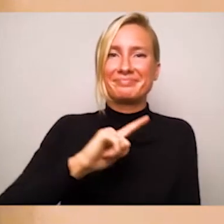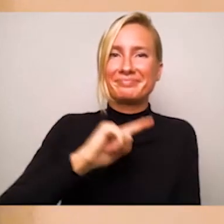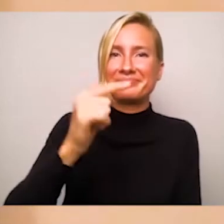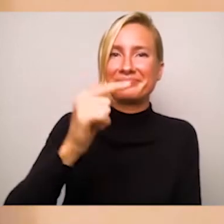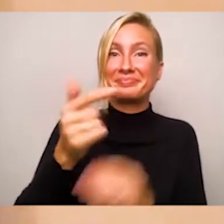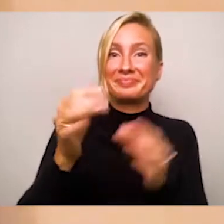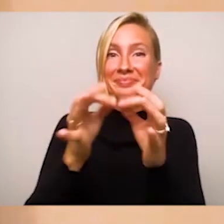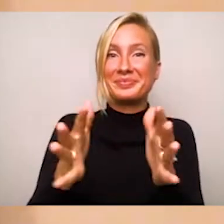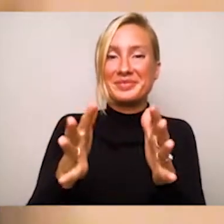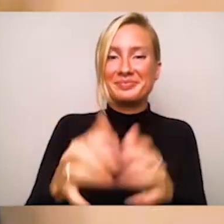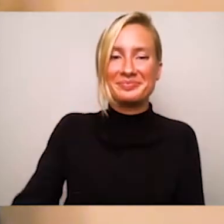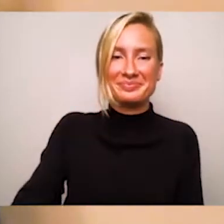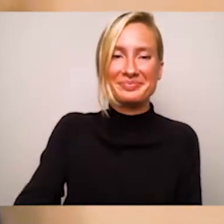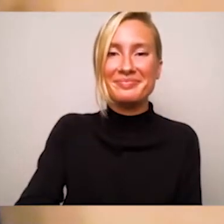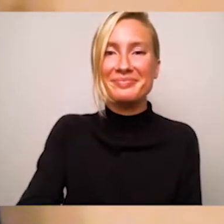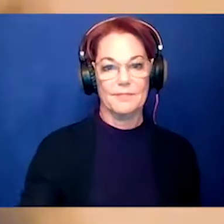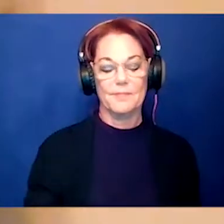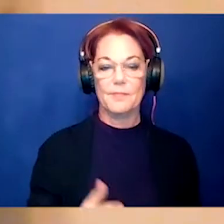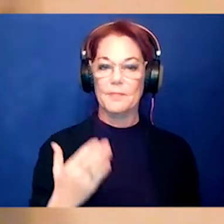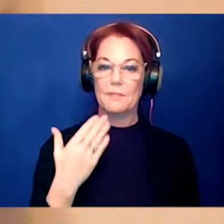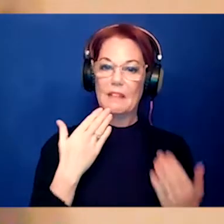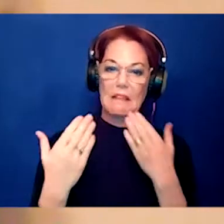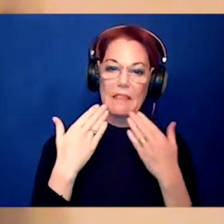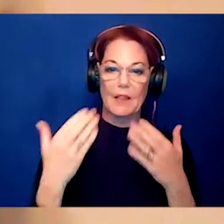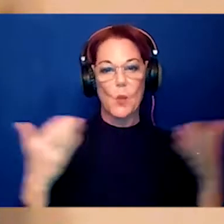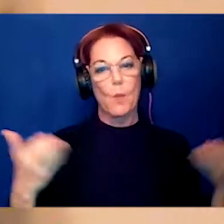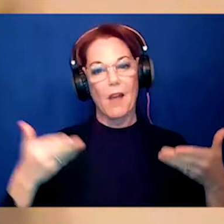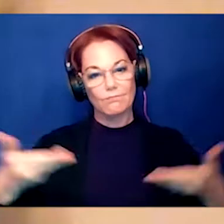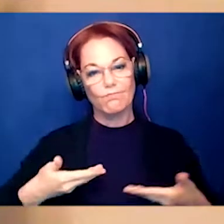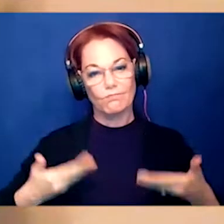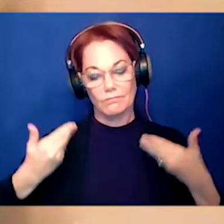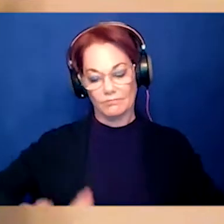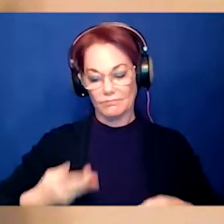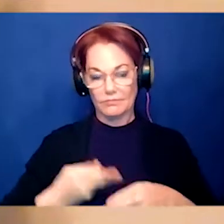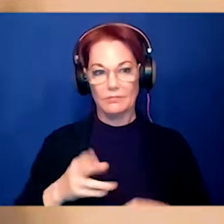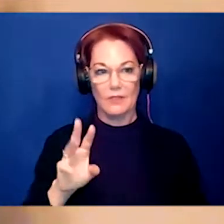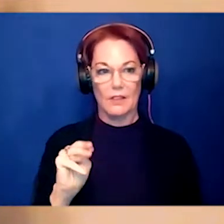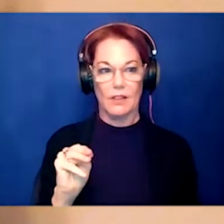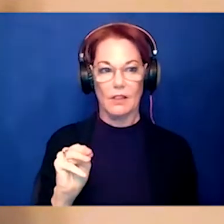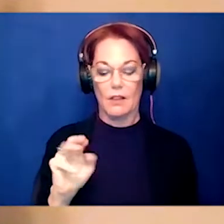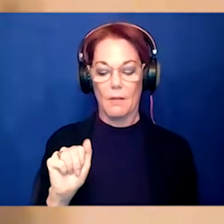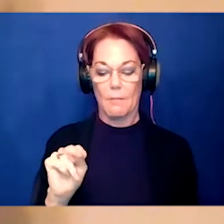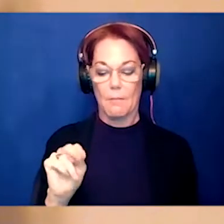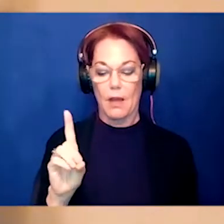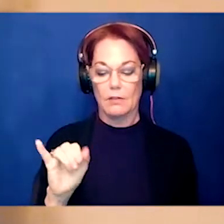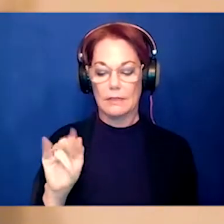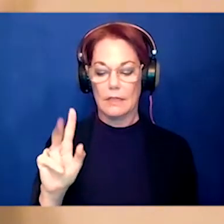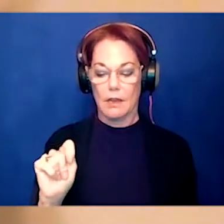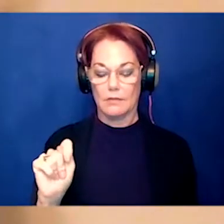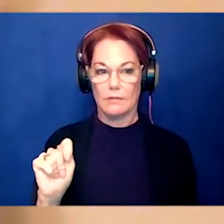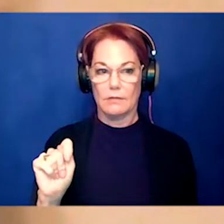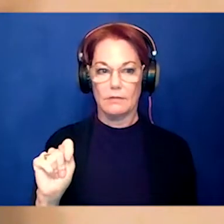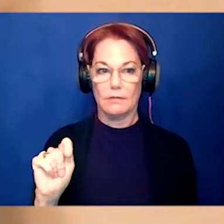Thank you so much, Spencer, for the wonderful introduction. My name is Mondiant Chimimana Dogon, as Spencer said in